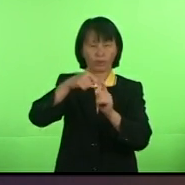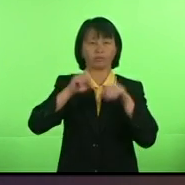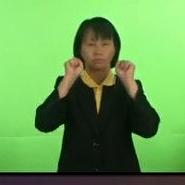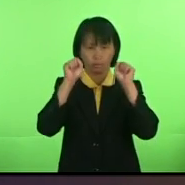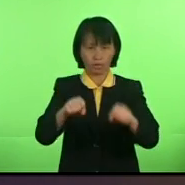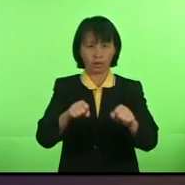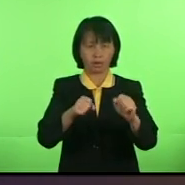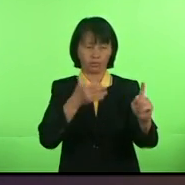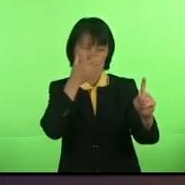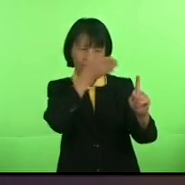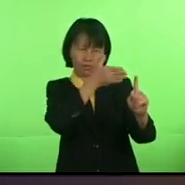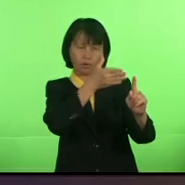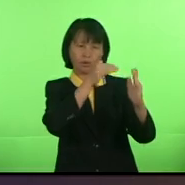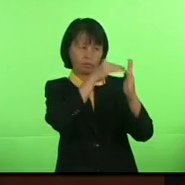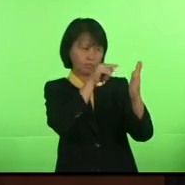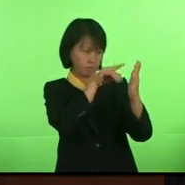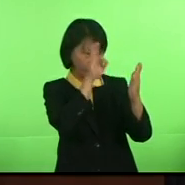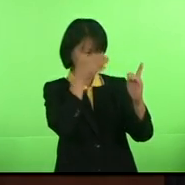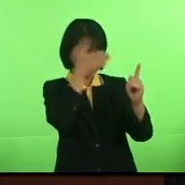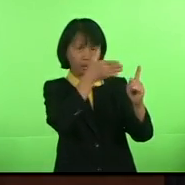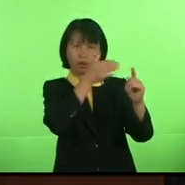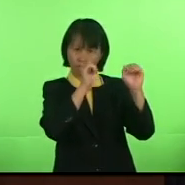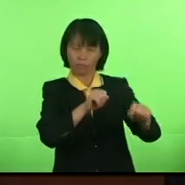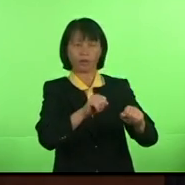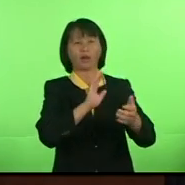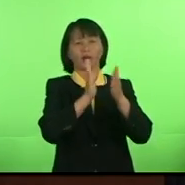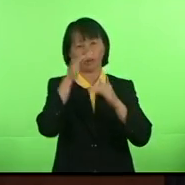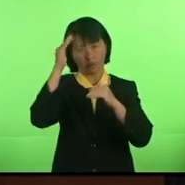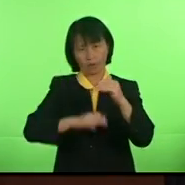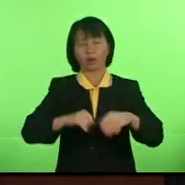to detect the key point, then only you'll be able to